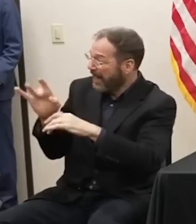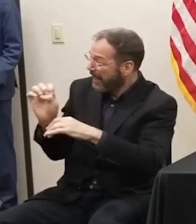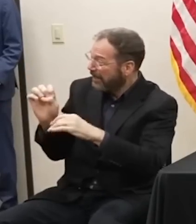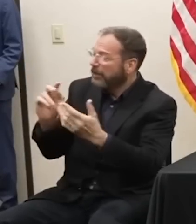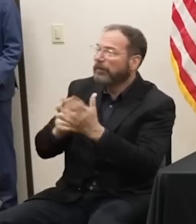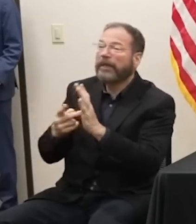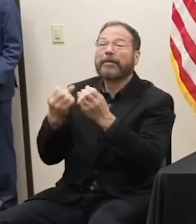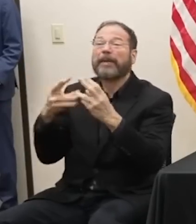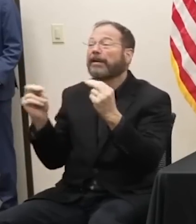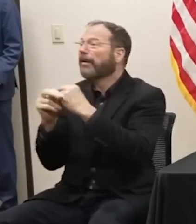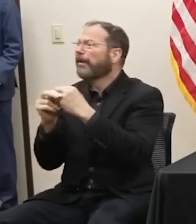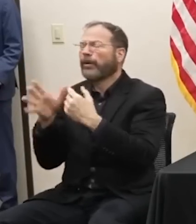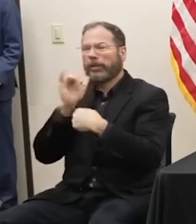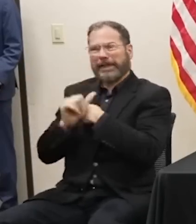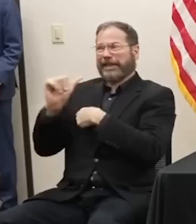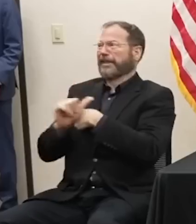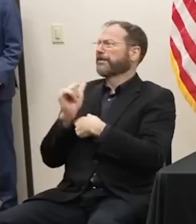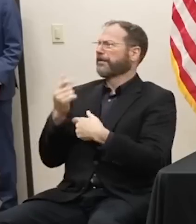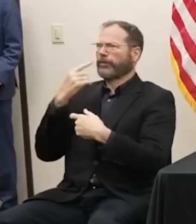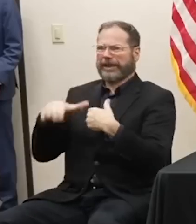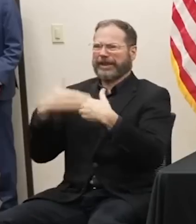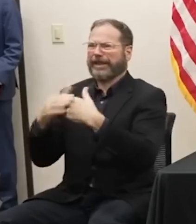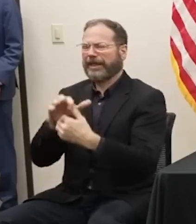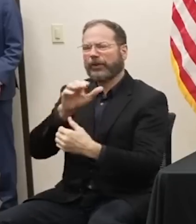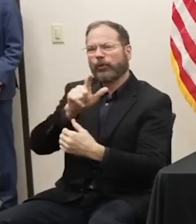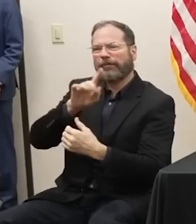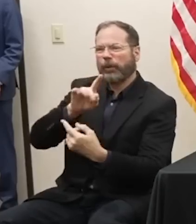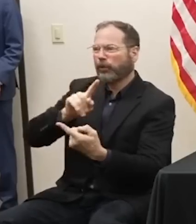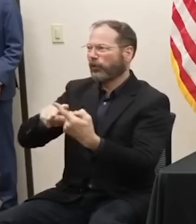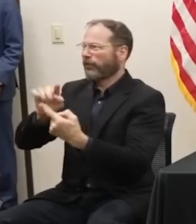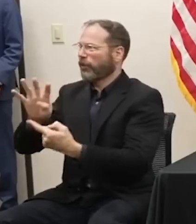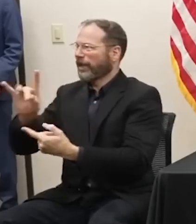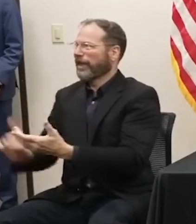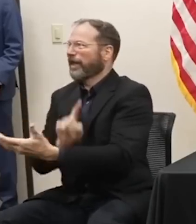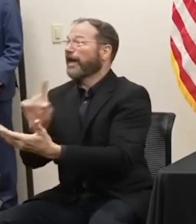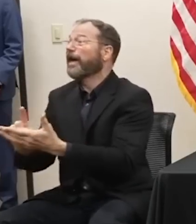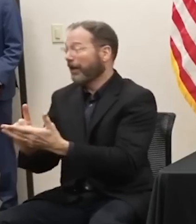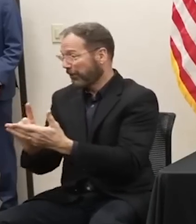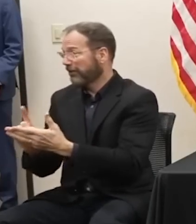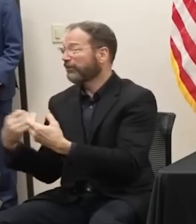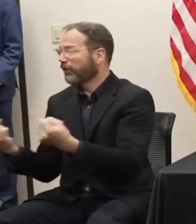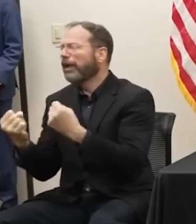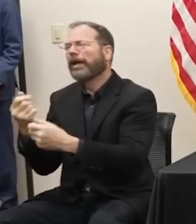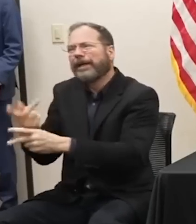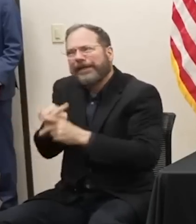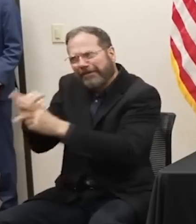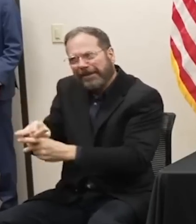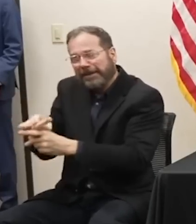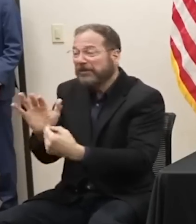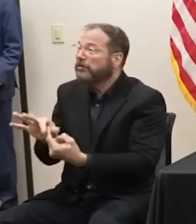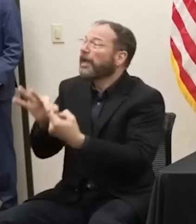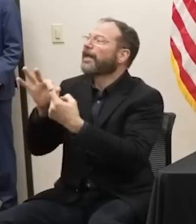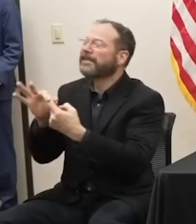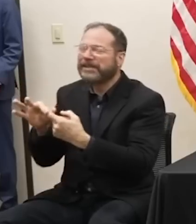in Texas will remain very dangerous for the next 24 to 48 hours. Be cautious, especially